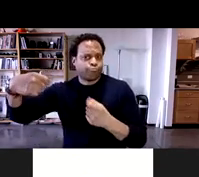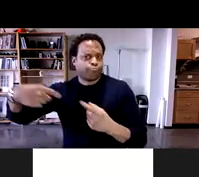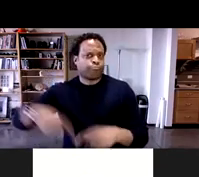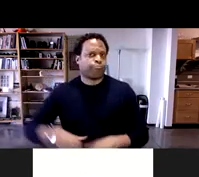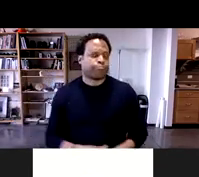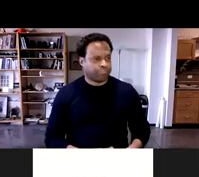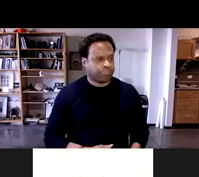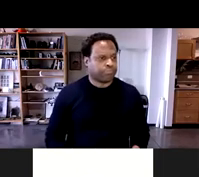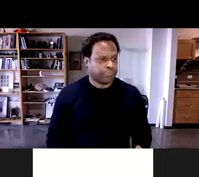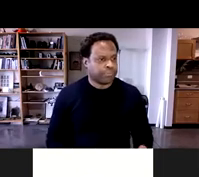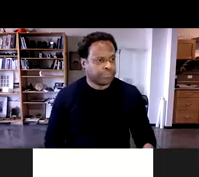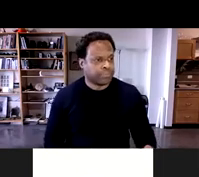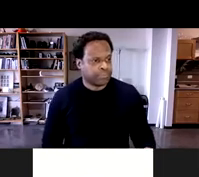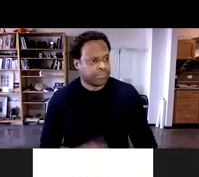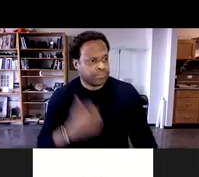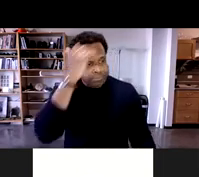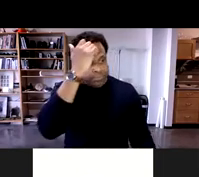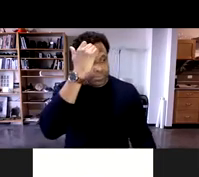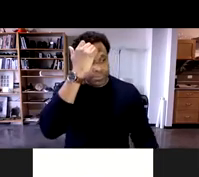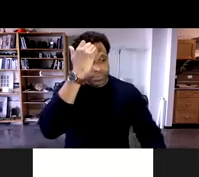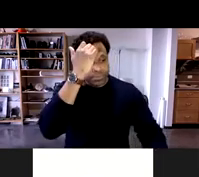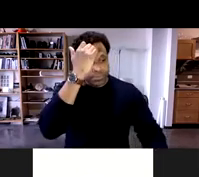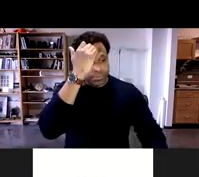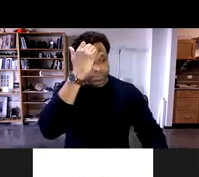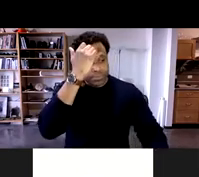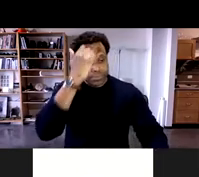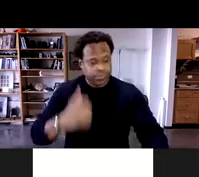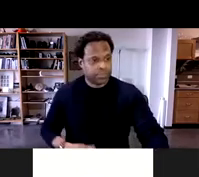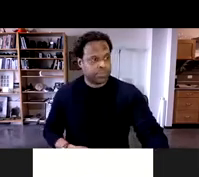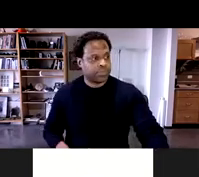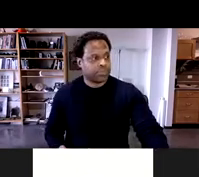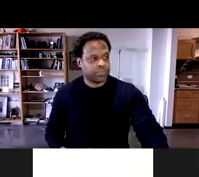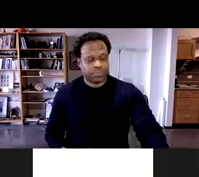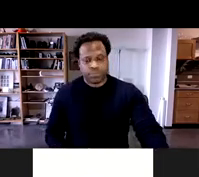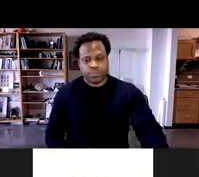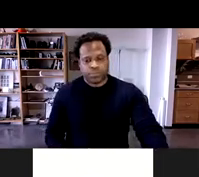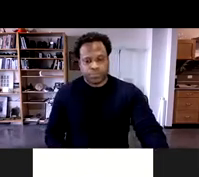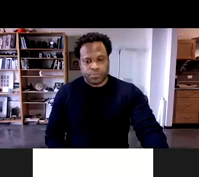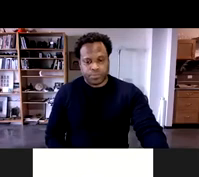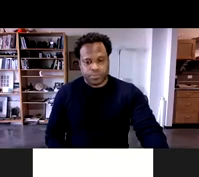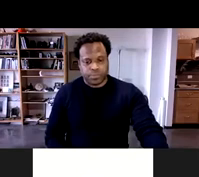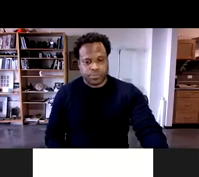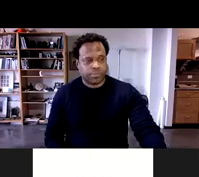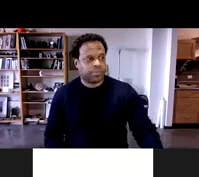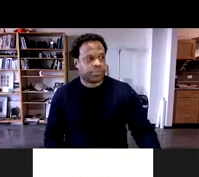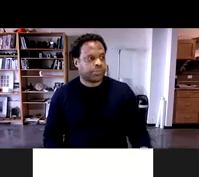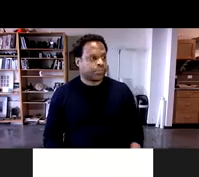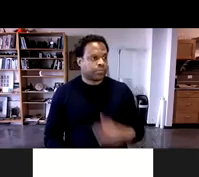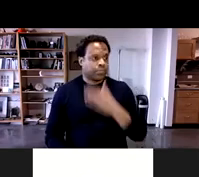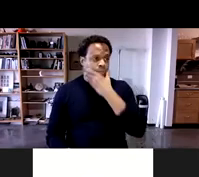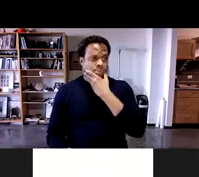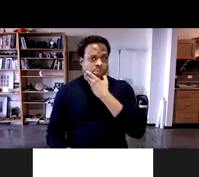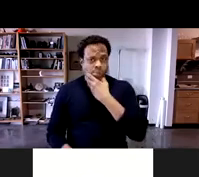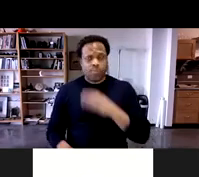Make sure you're aware of that, the deaf and hard of hearing people have the clearest access to your Wi-Fi.